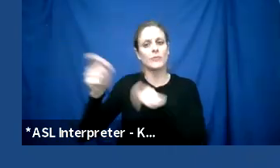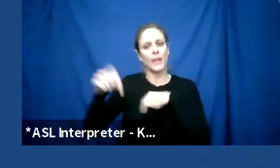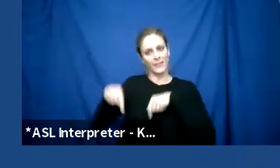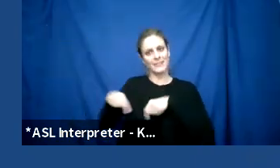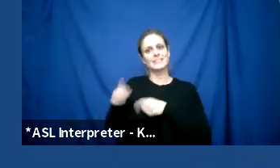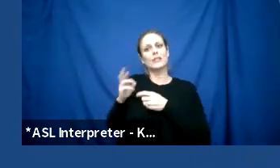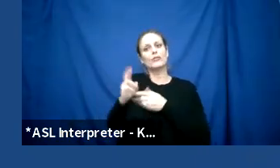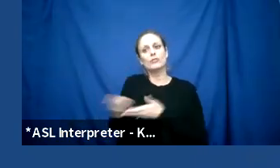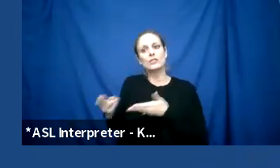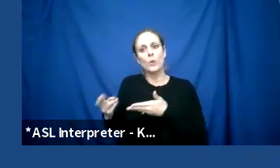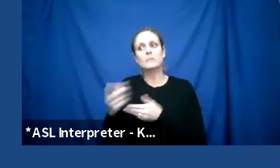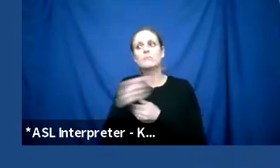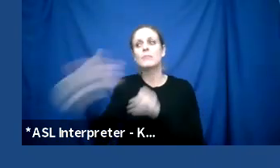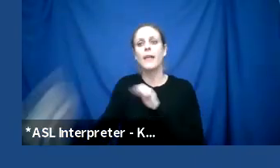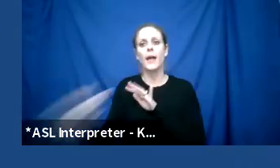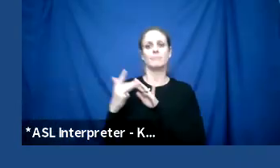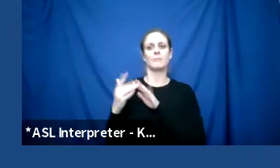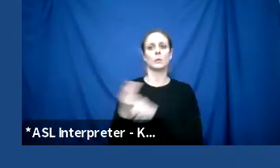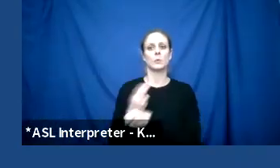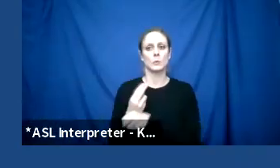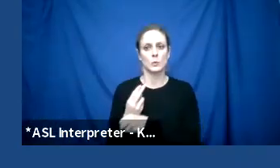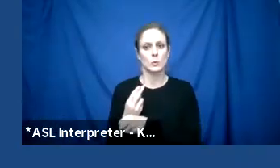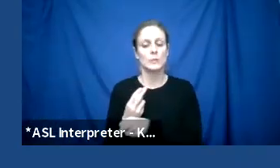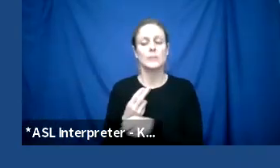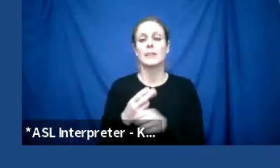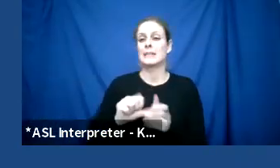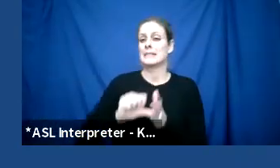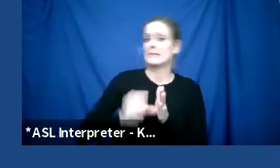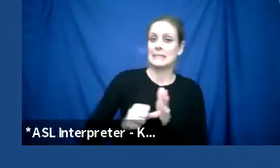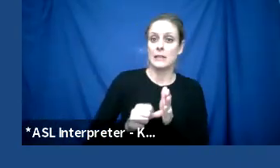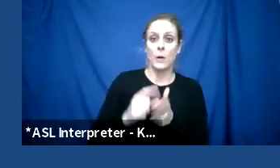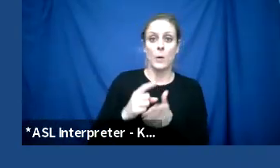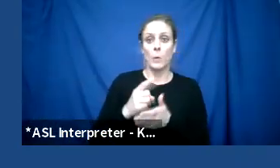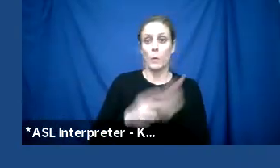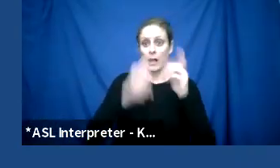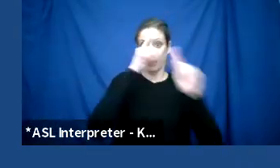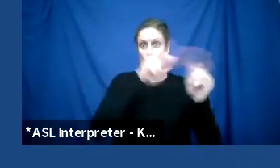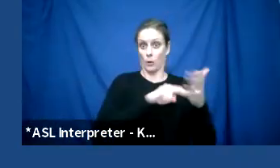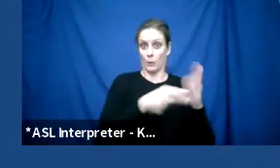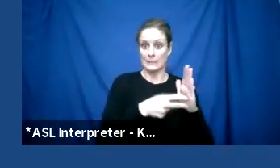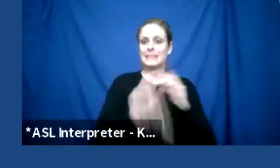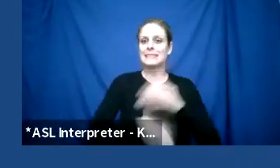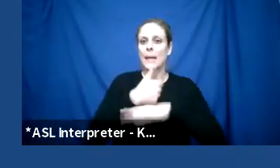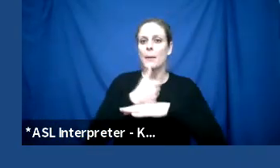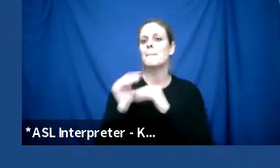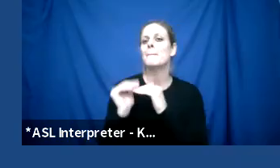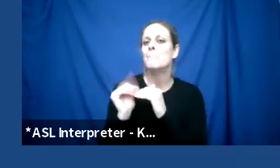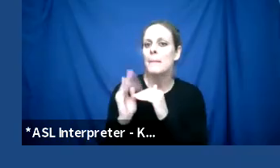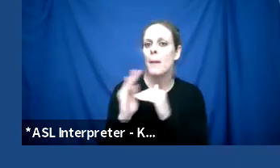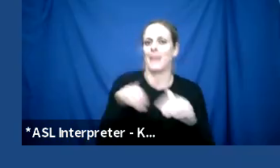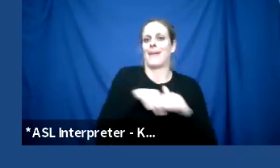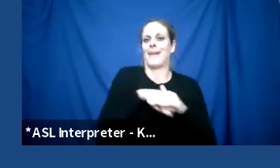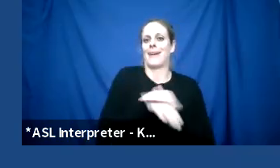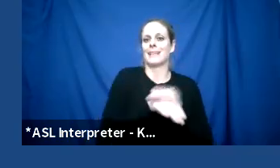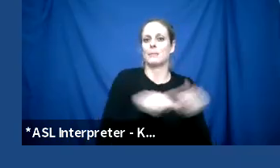to use. And so now the main thing it does is establish a minimum accessible features for the